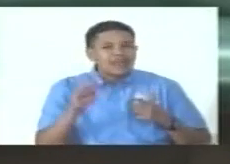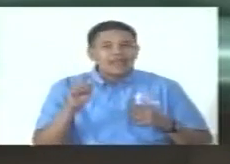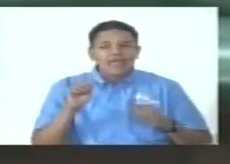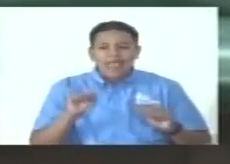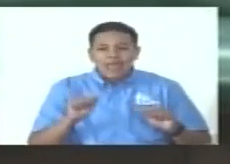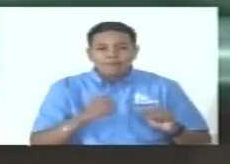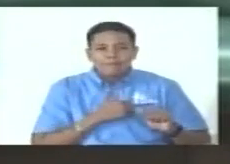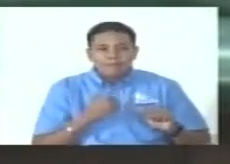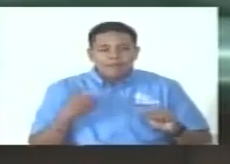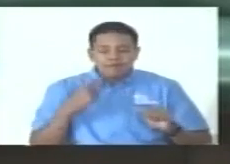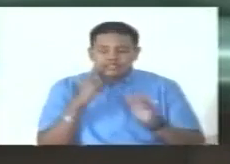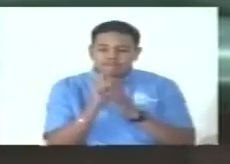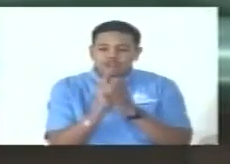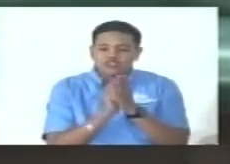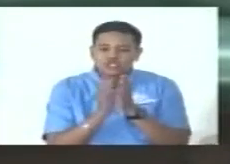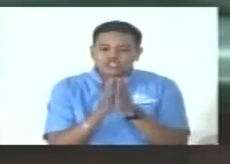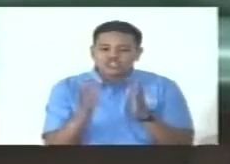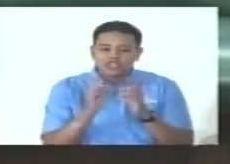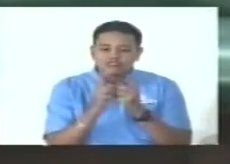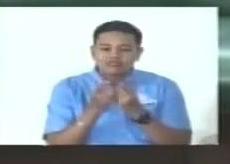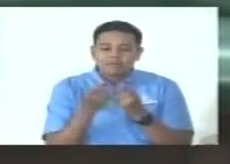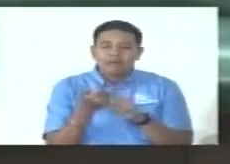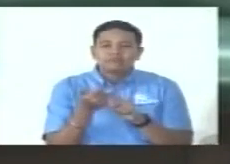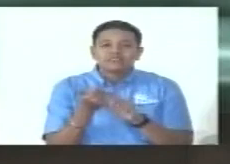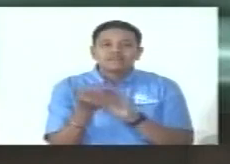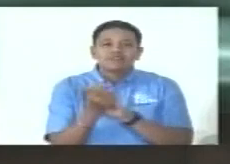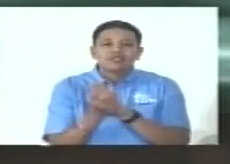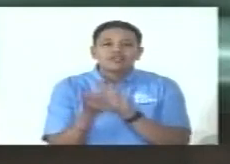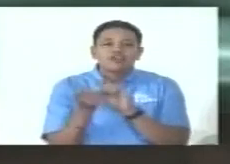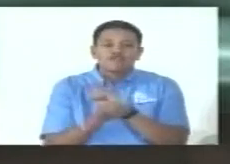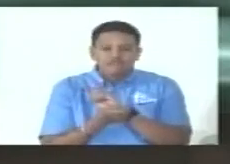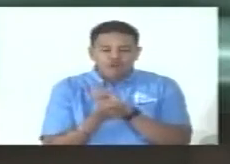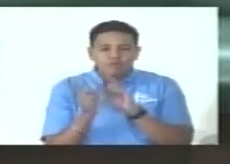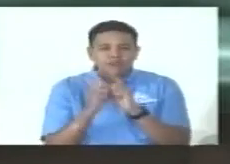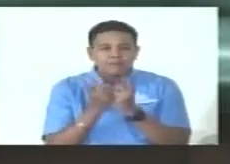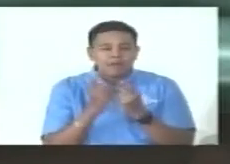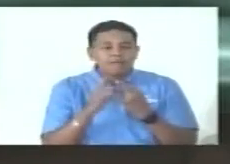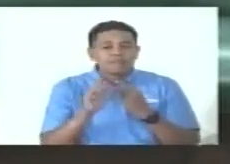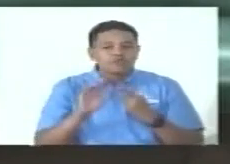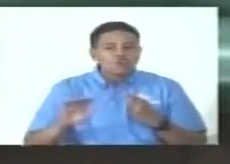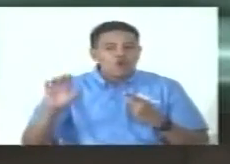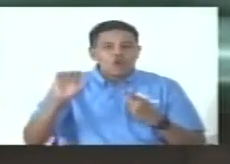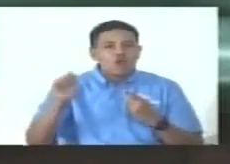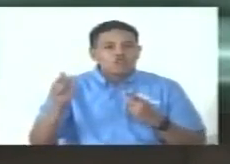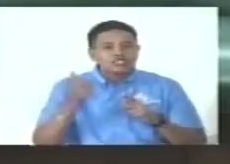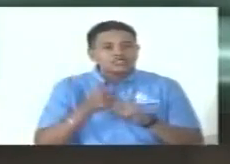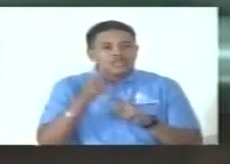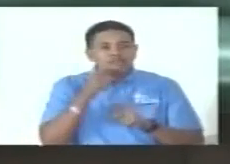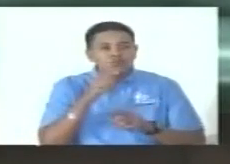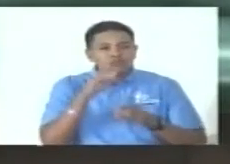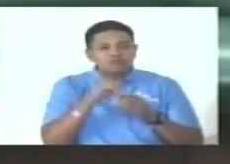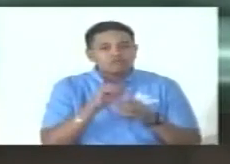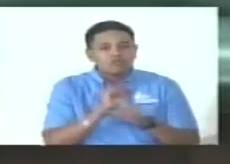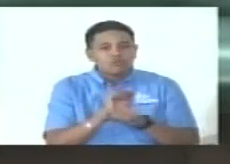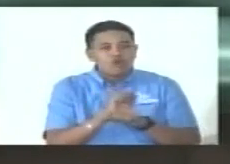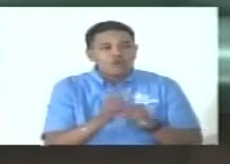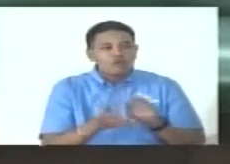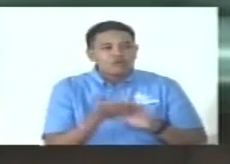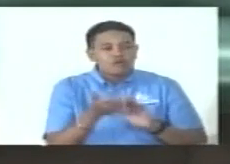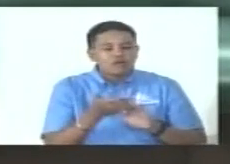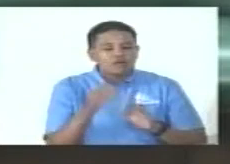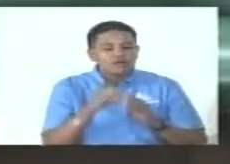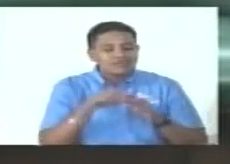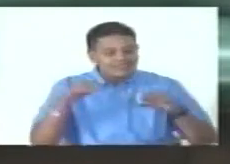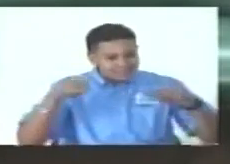of the Attorney General's Department, the Legal Reform Department, and all others who worked on